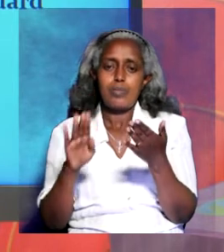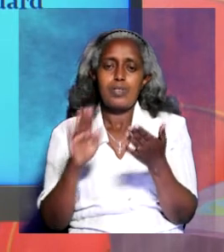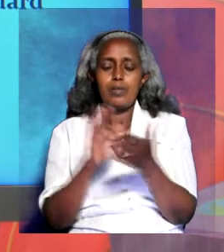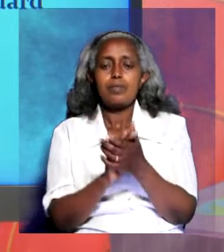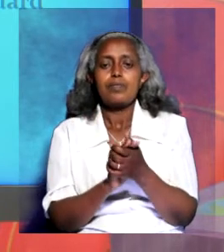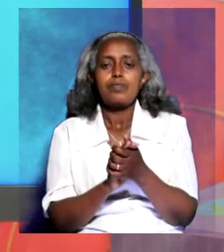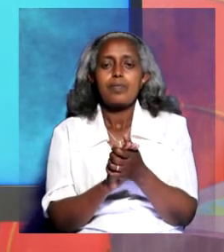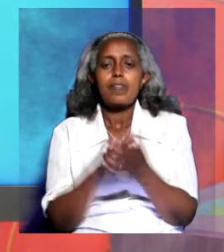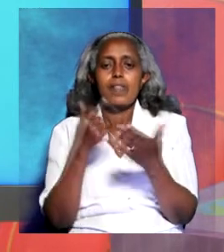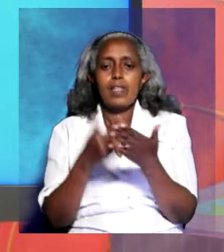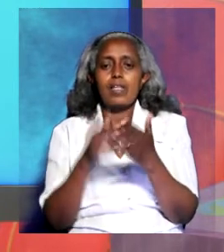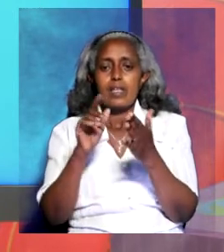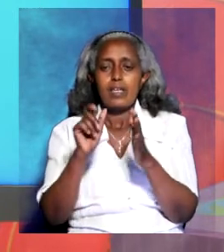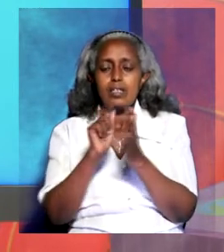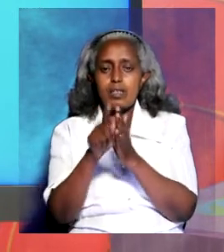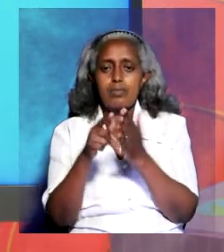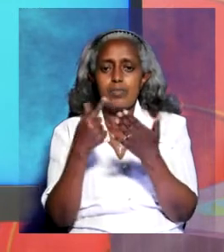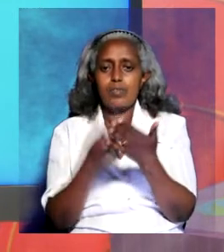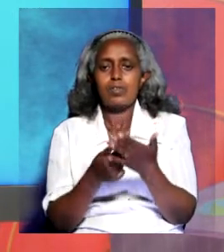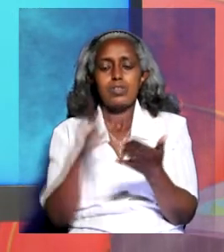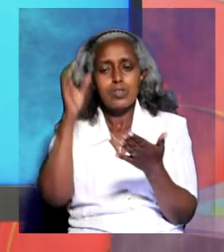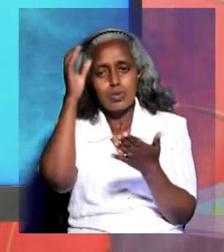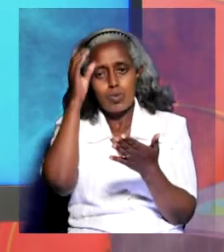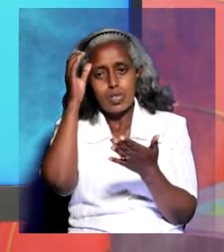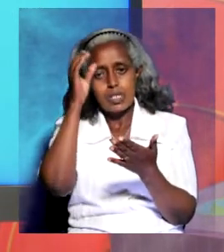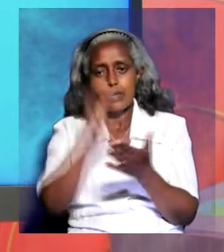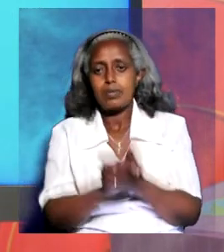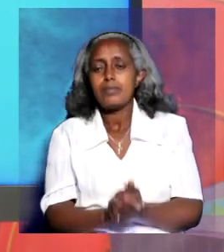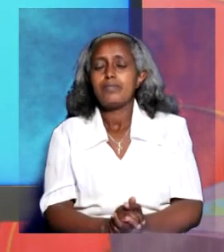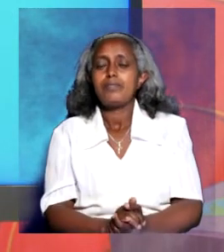let's see example for this concept.